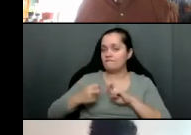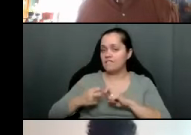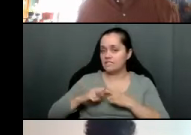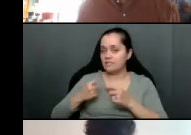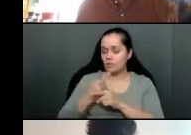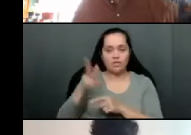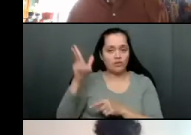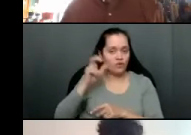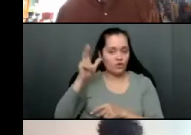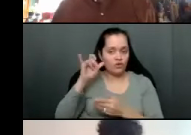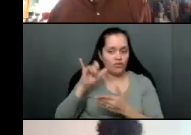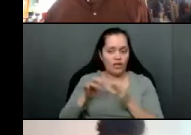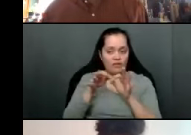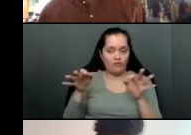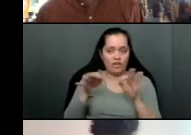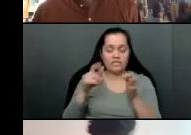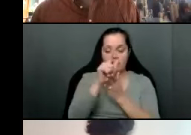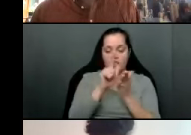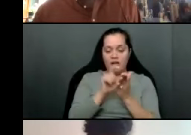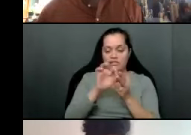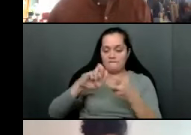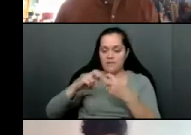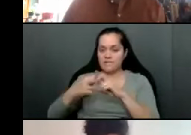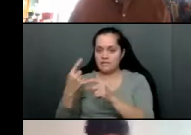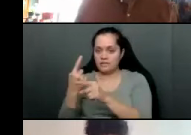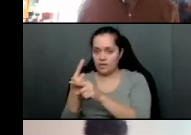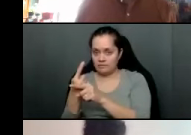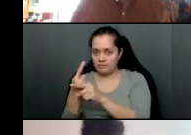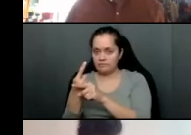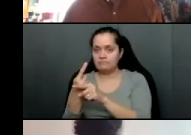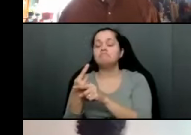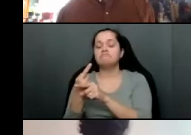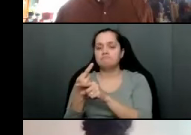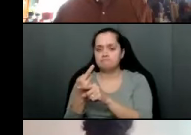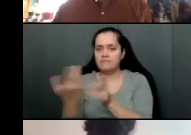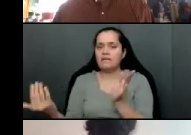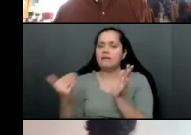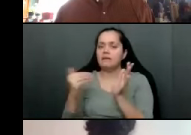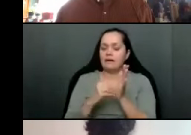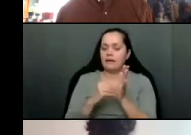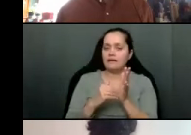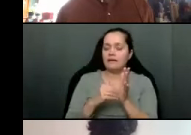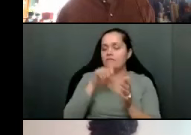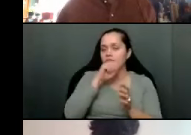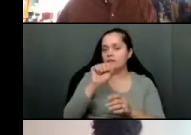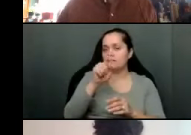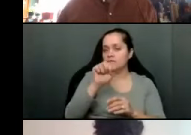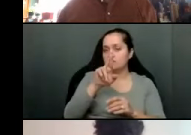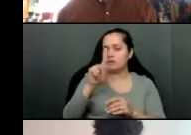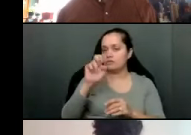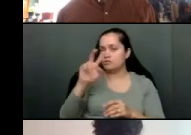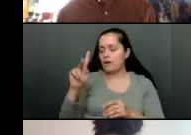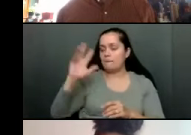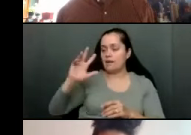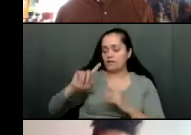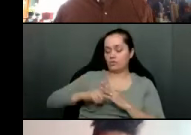right? You've probably heard that phrase, laws of physics. Once again, if you're a Star Trek fan, and back in the original